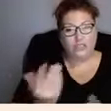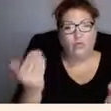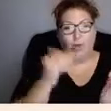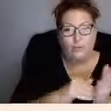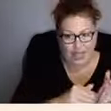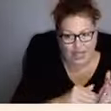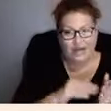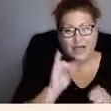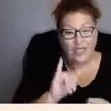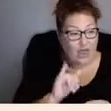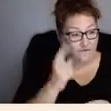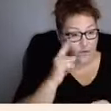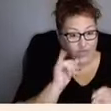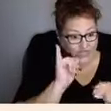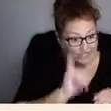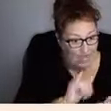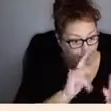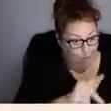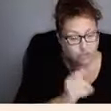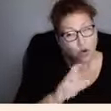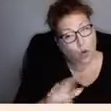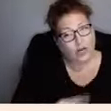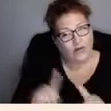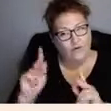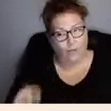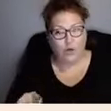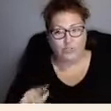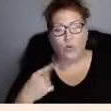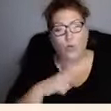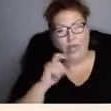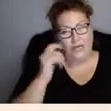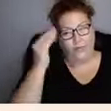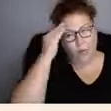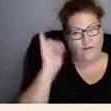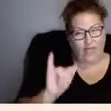individual or someone else. So we need to be aware of that as well.